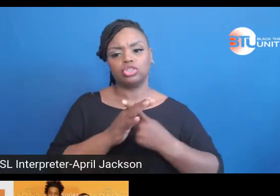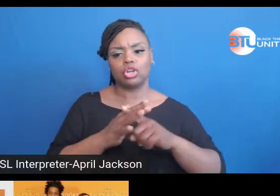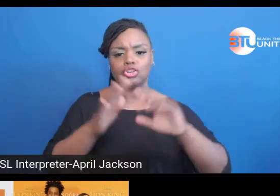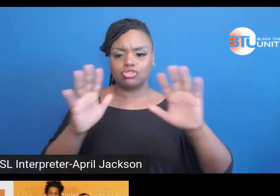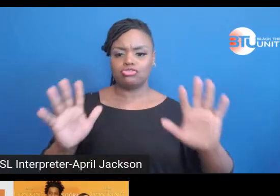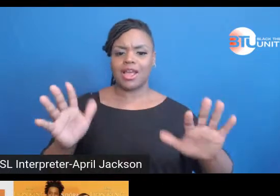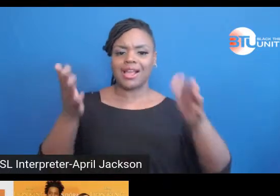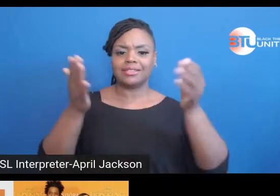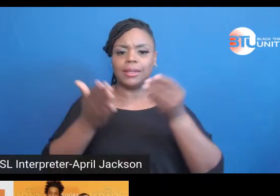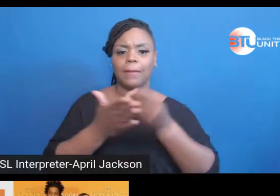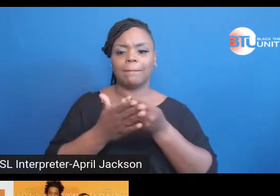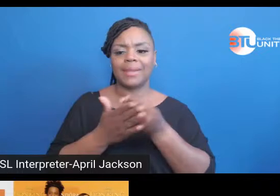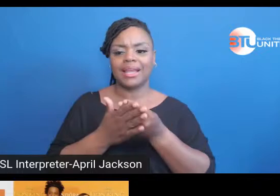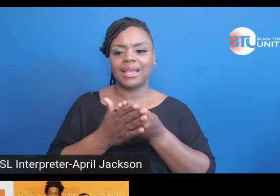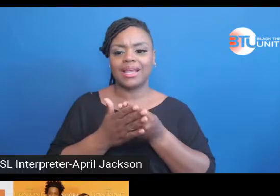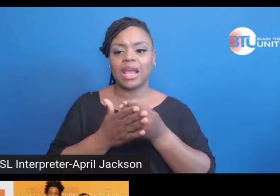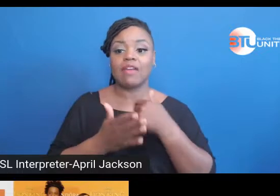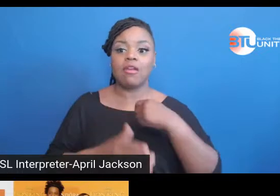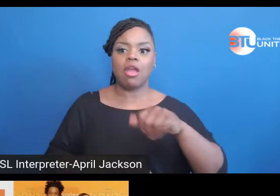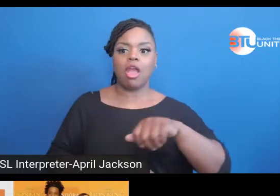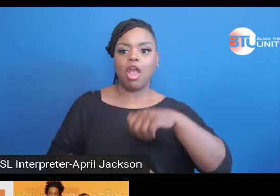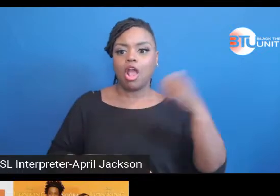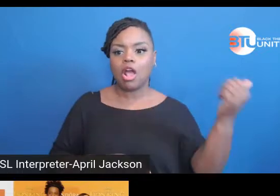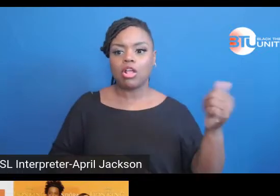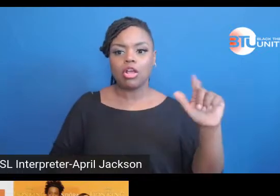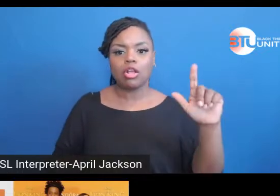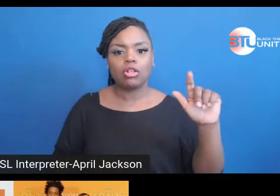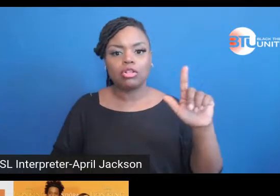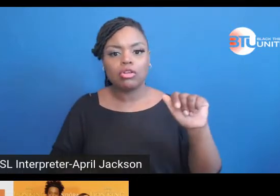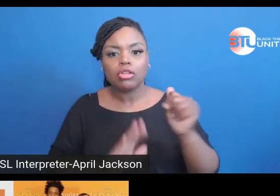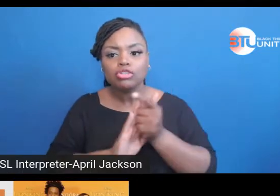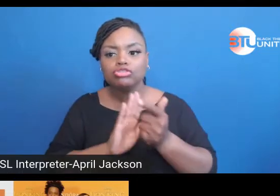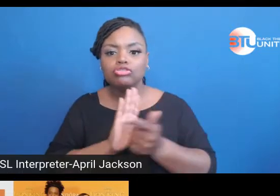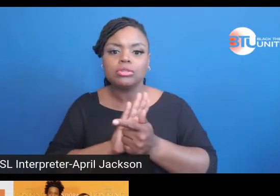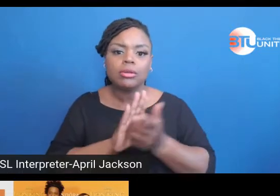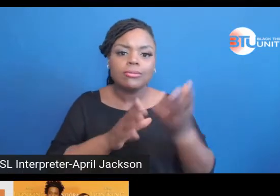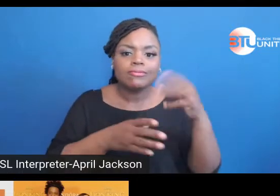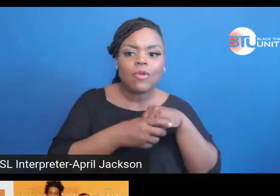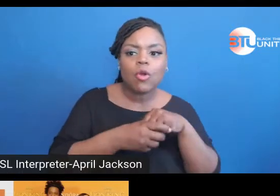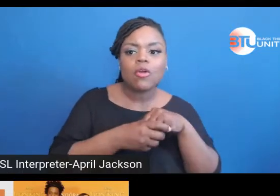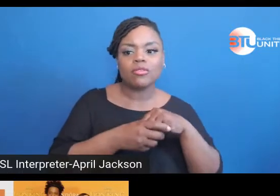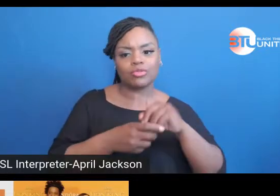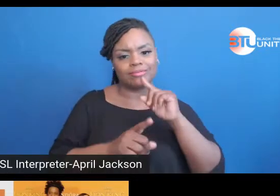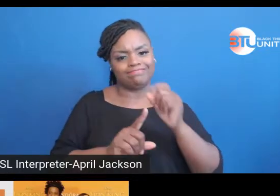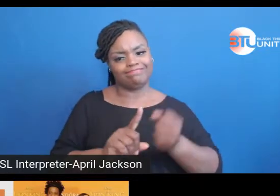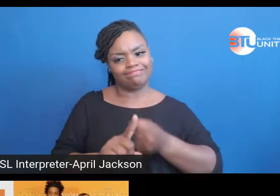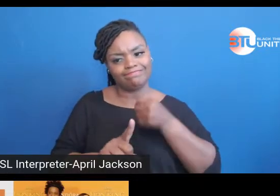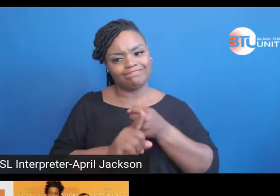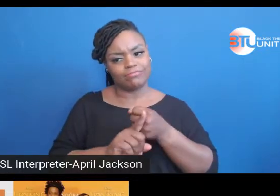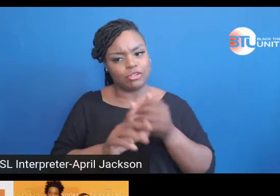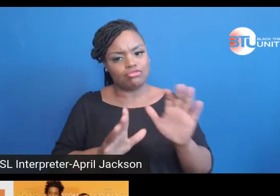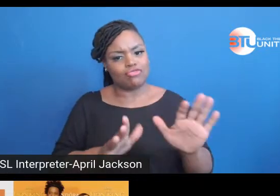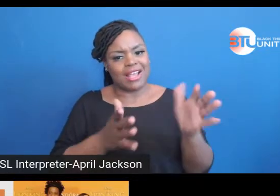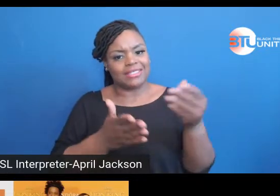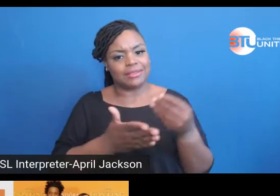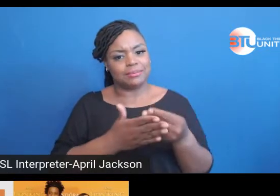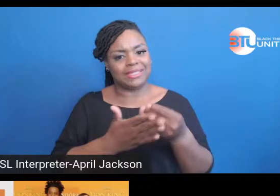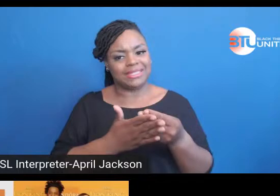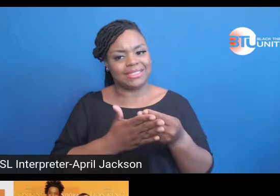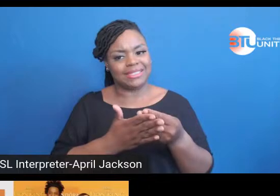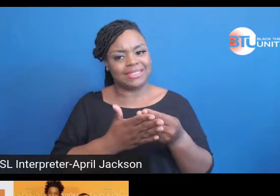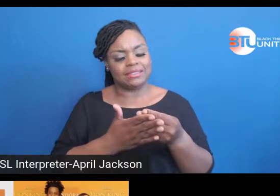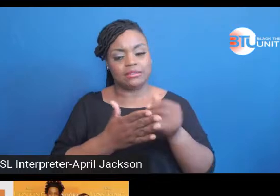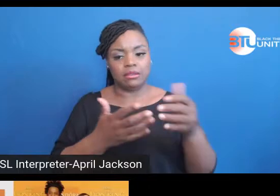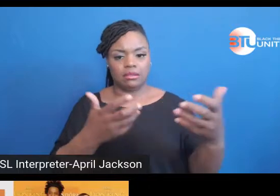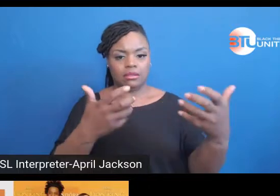other legal construct that may affect how you raise money. And we're on the right slide. Down